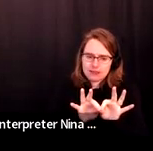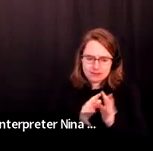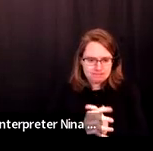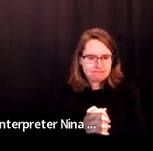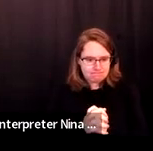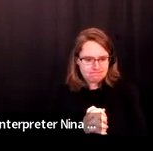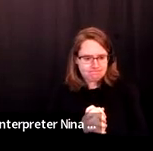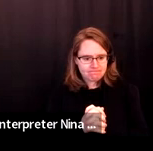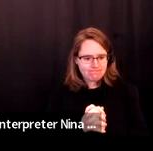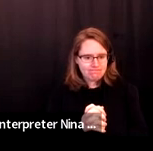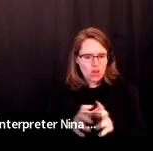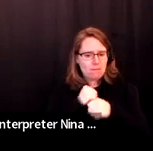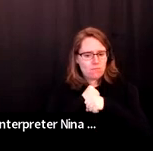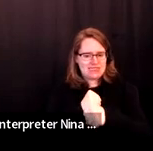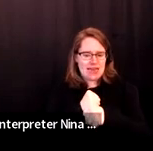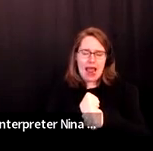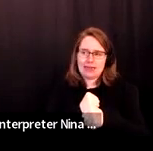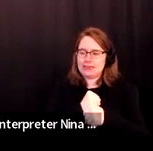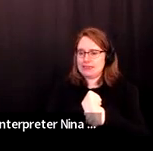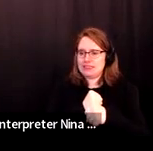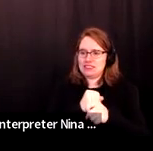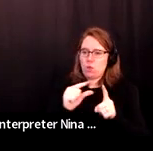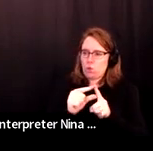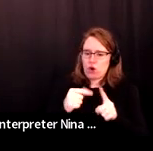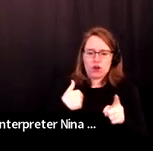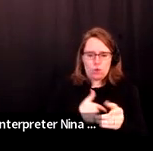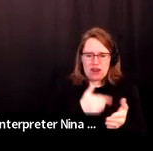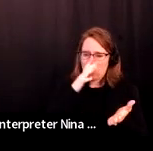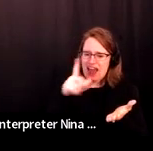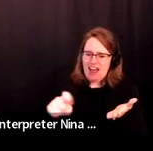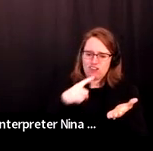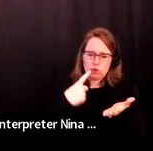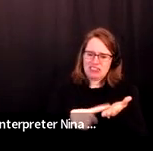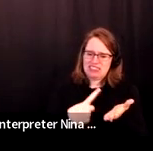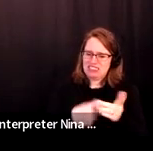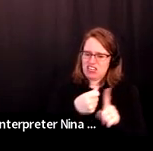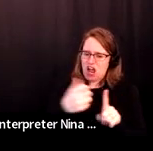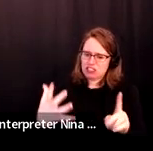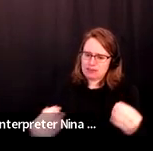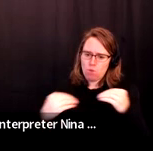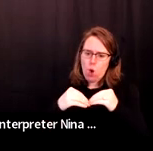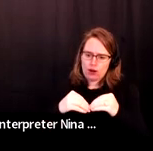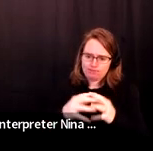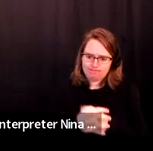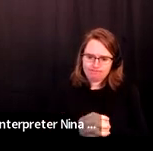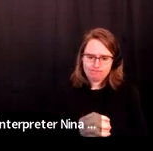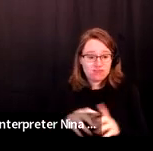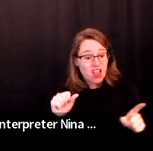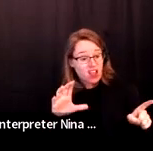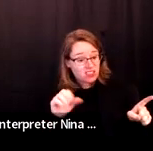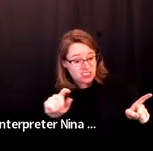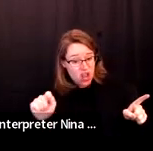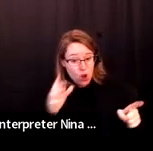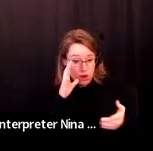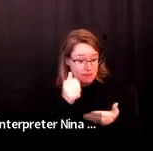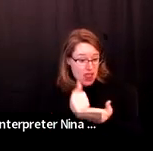protect is just a word we'd have to discuss really a lot. Scott, would it be helpful if we add in another